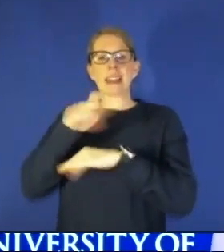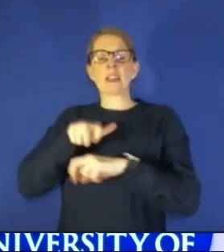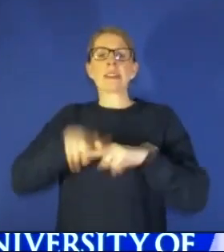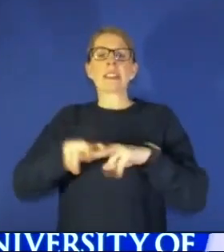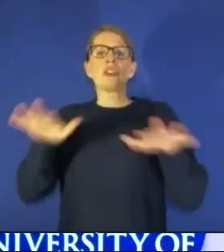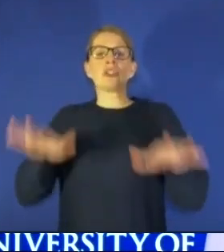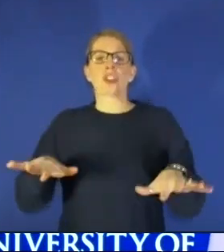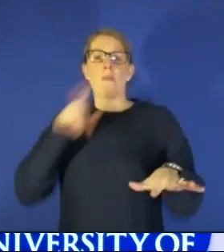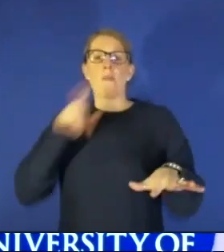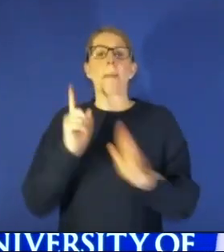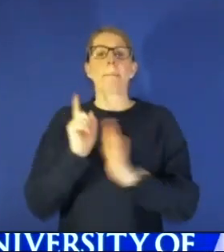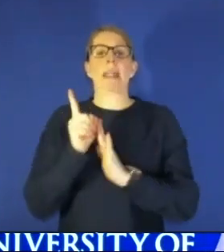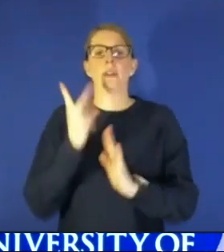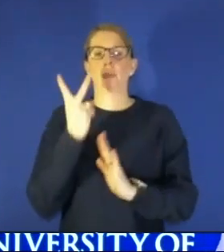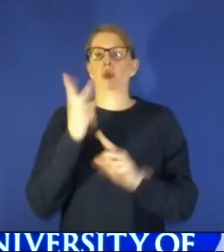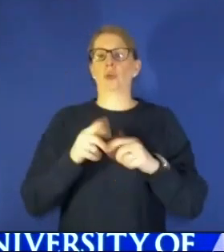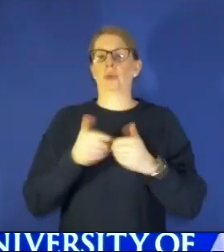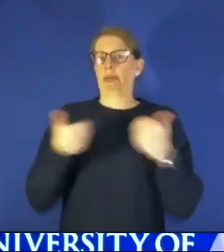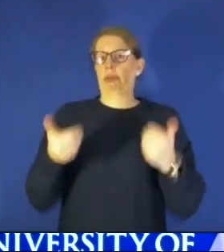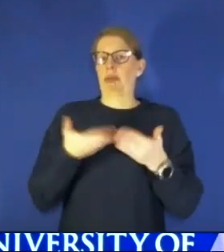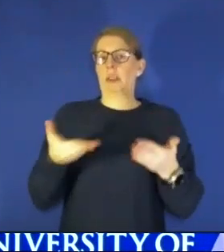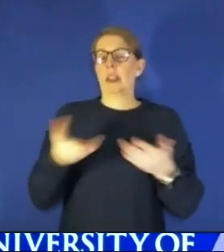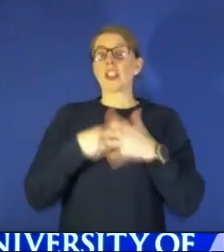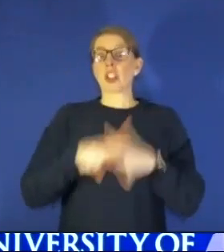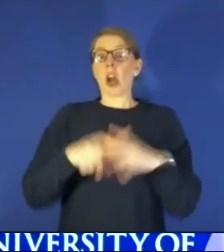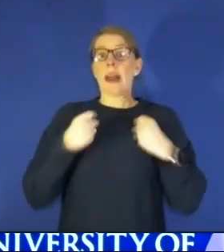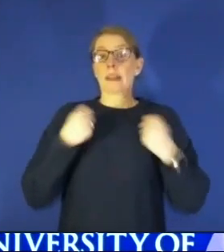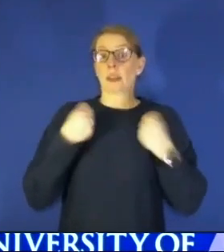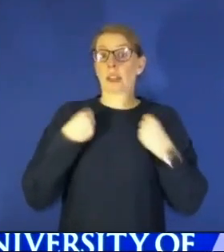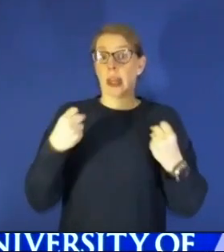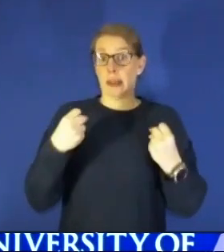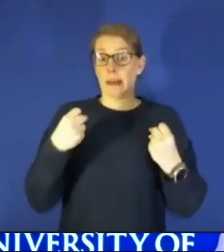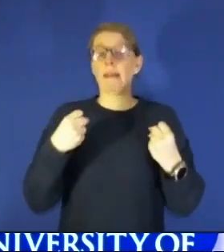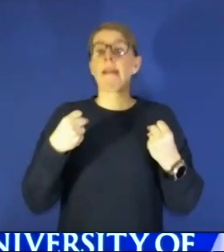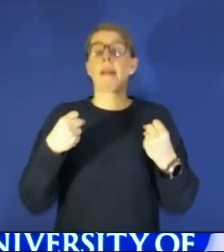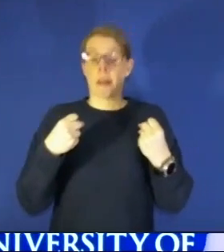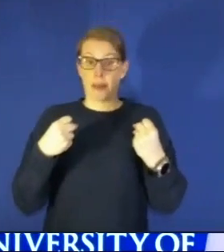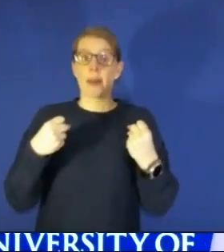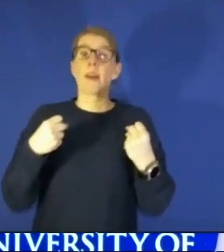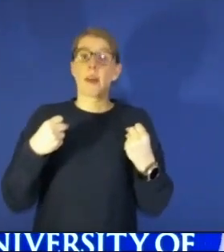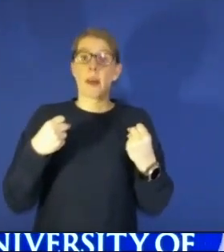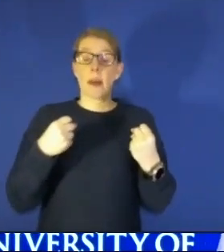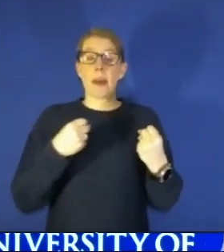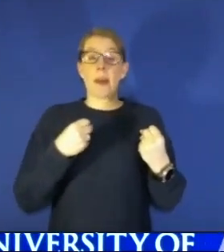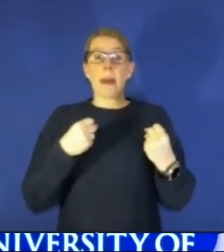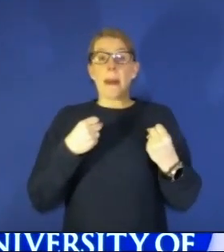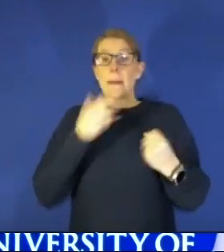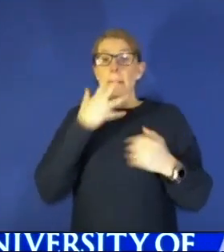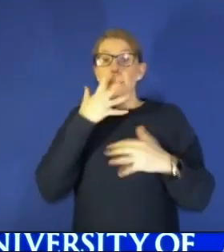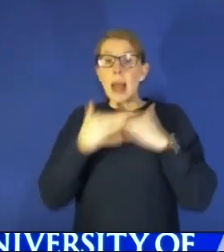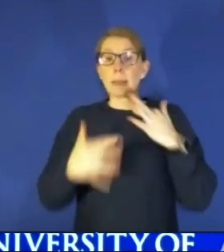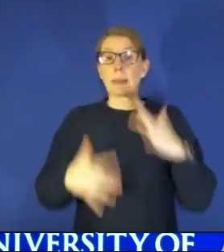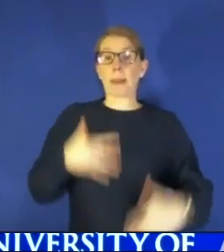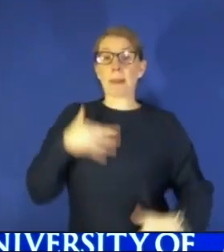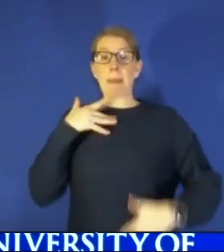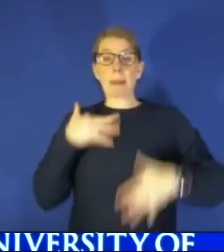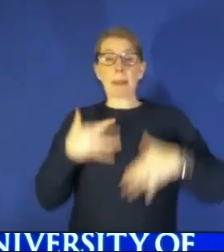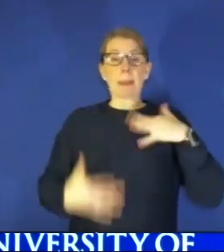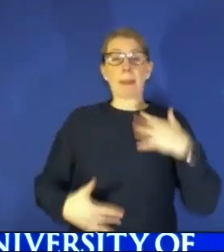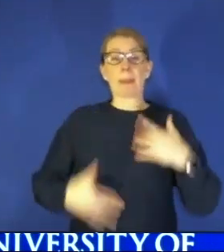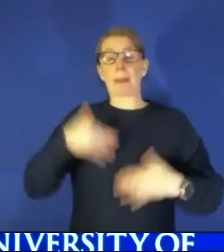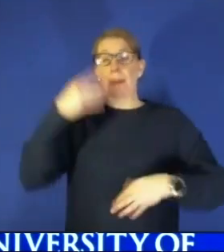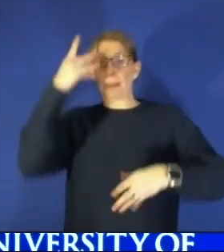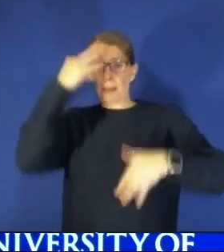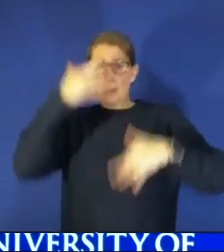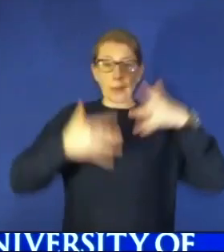Those are two different things. But when you start to exercise and get your blood pumping and your blood pumping through your body and through your brain, that